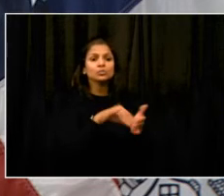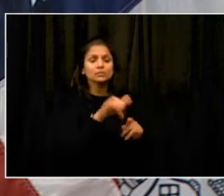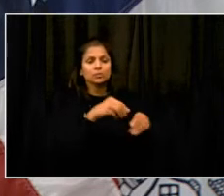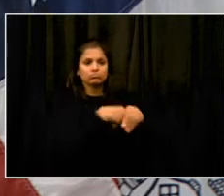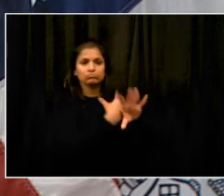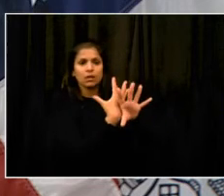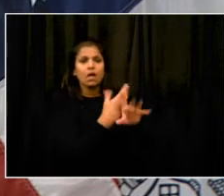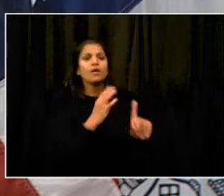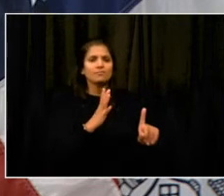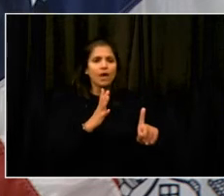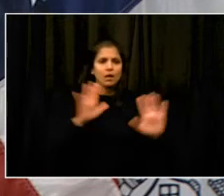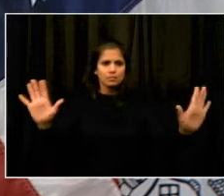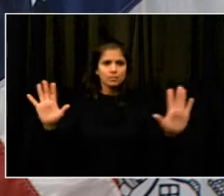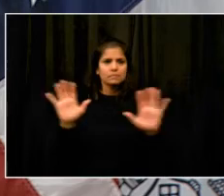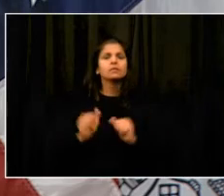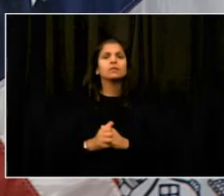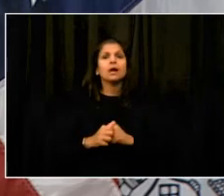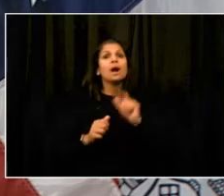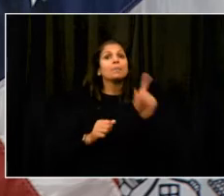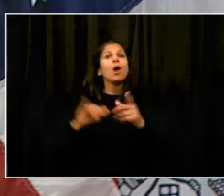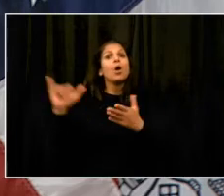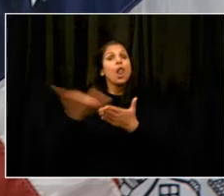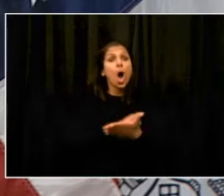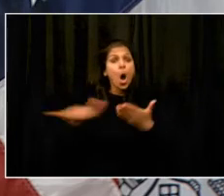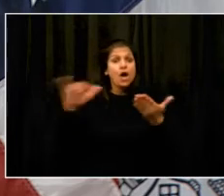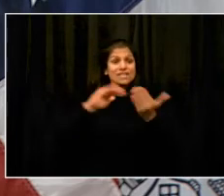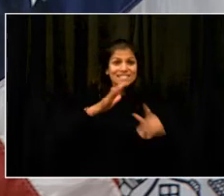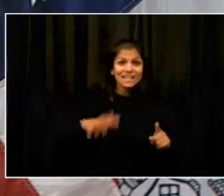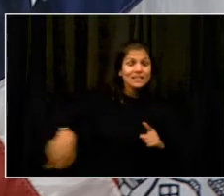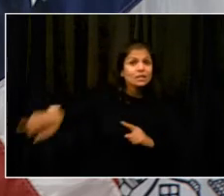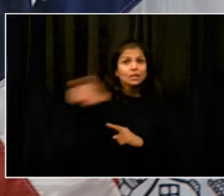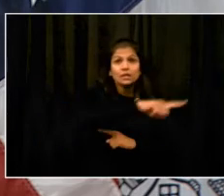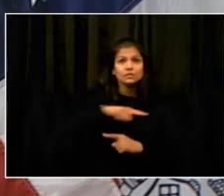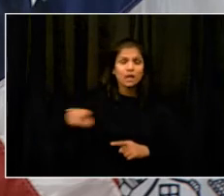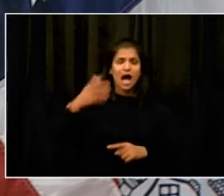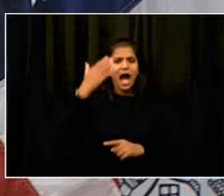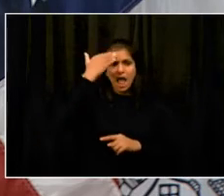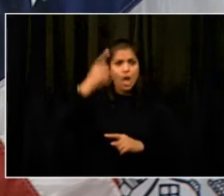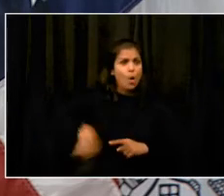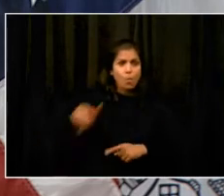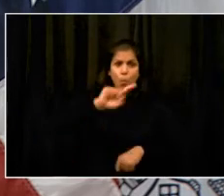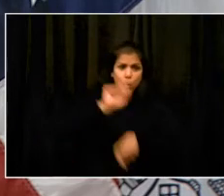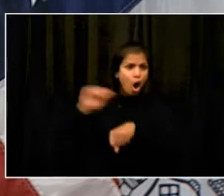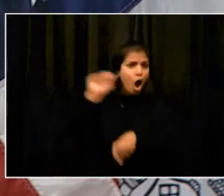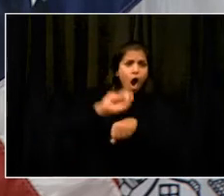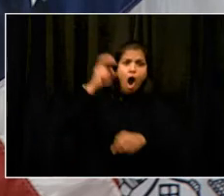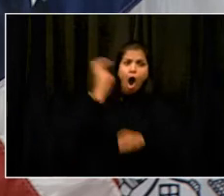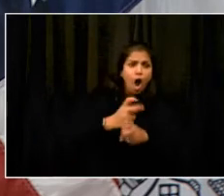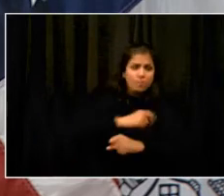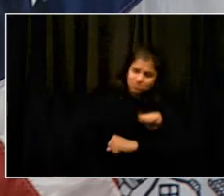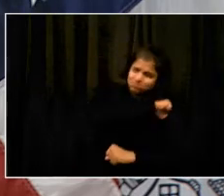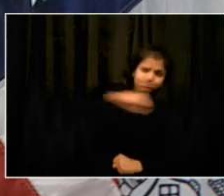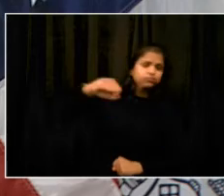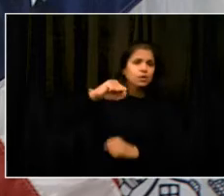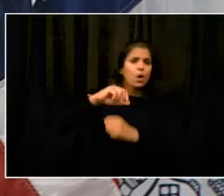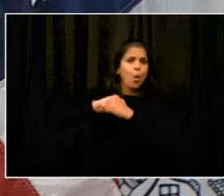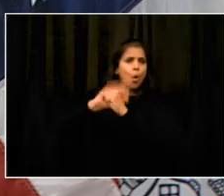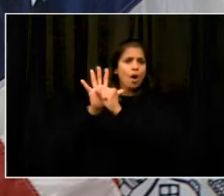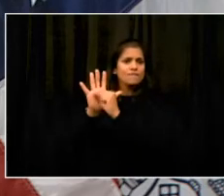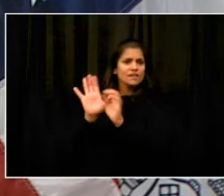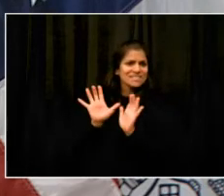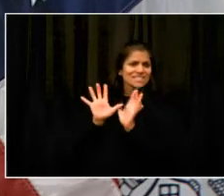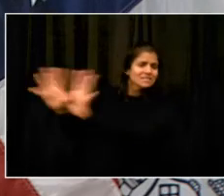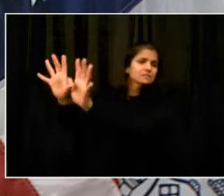in in-person learning before the school year's out. And then, of course, go into September with the expectation that everyone will be back again in